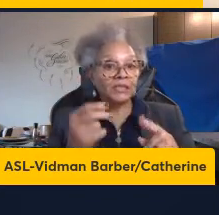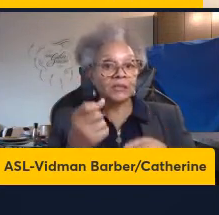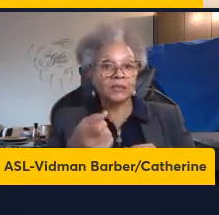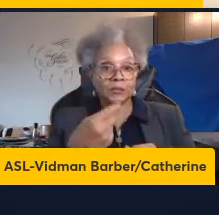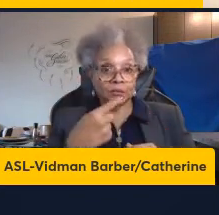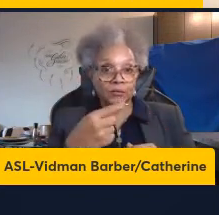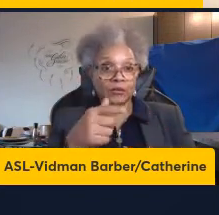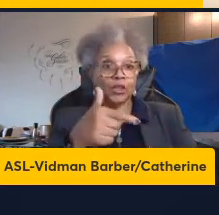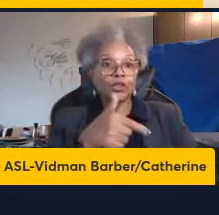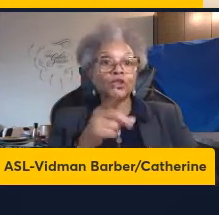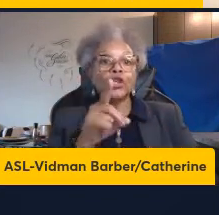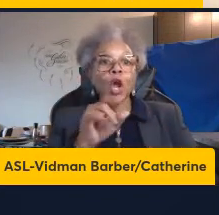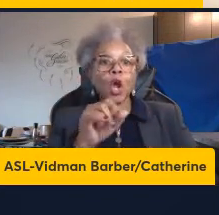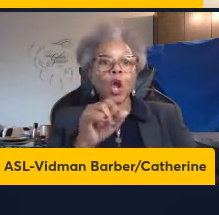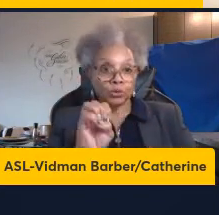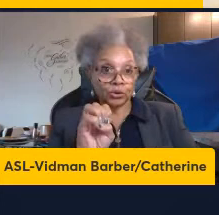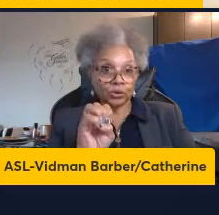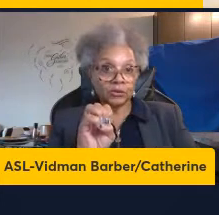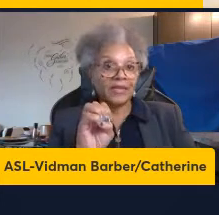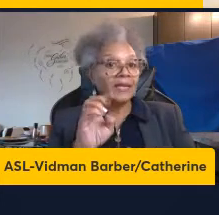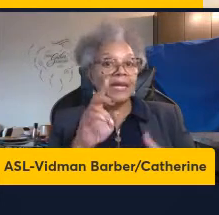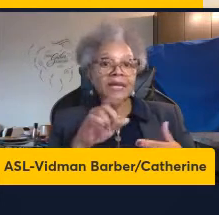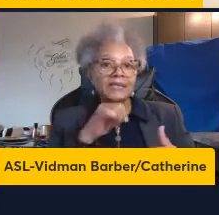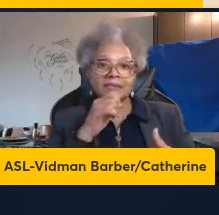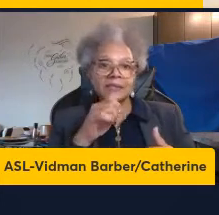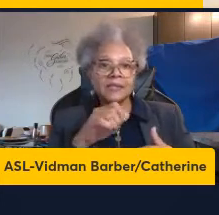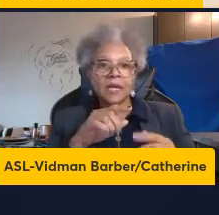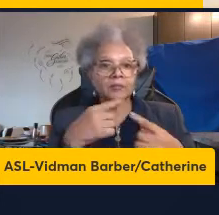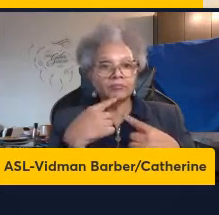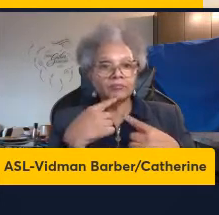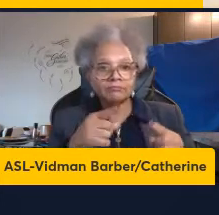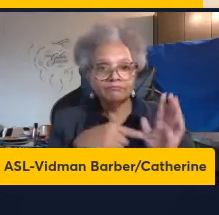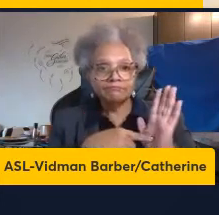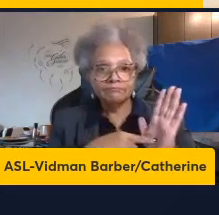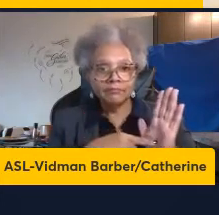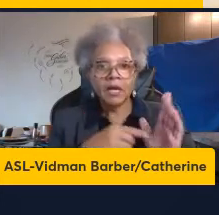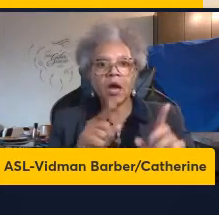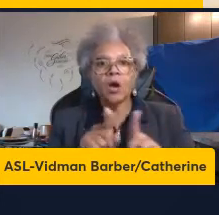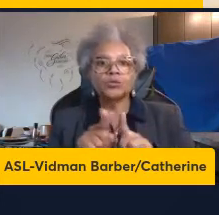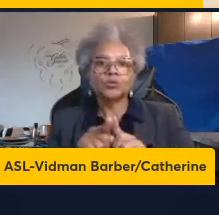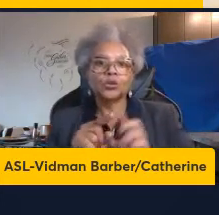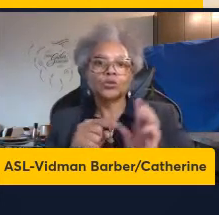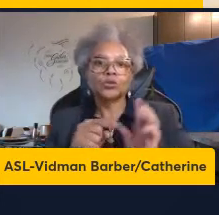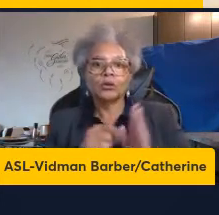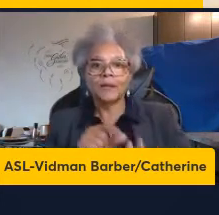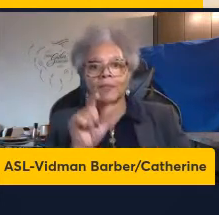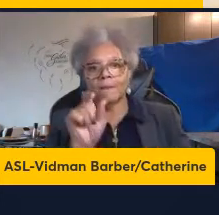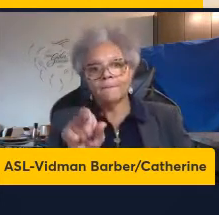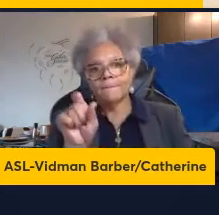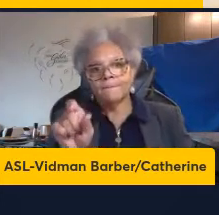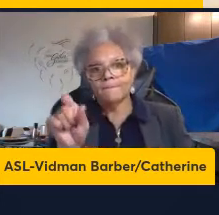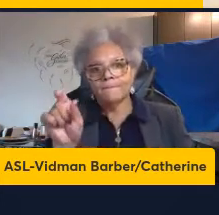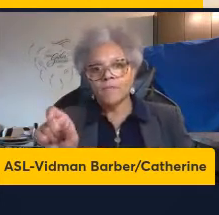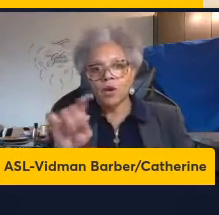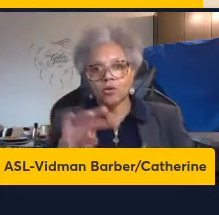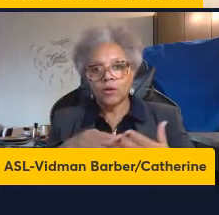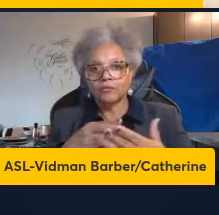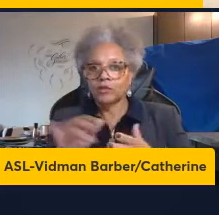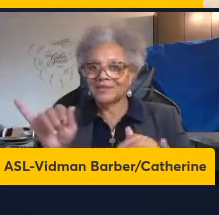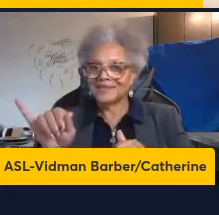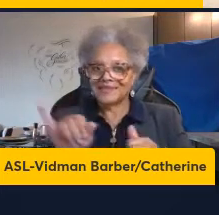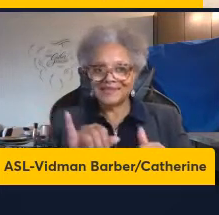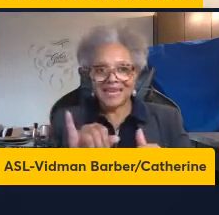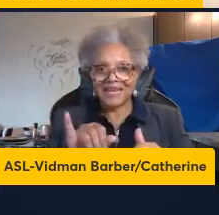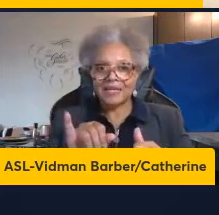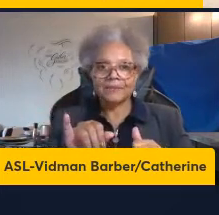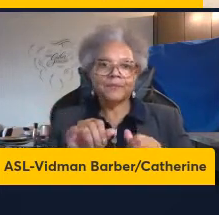phase is no longer as pronounced. And that's also shown in this bar graph where we took the same simulation, but just plotted